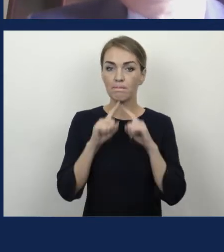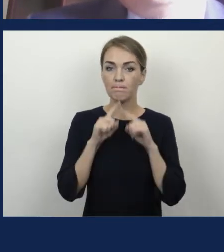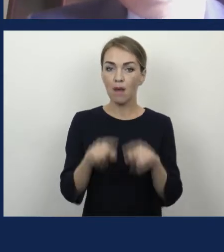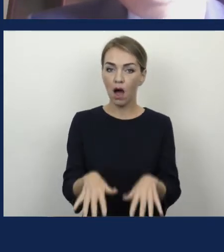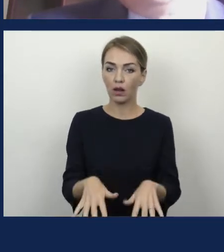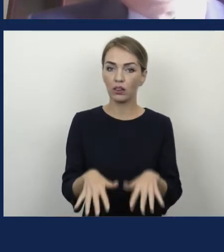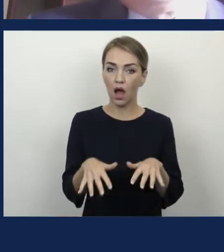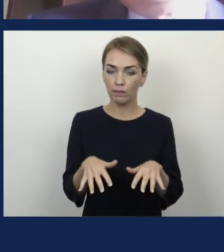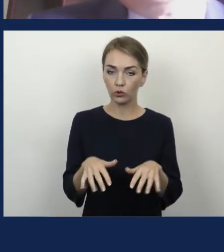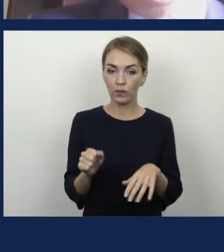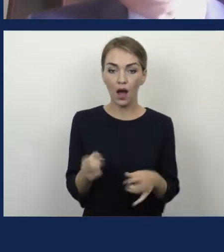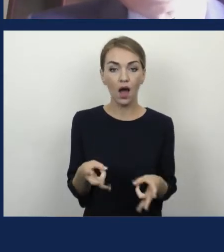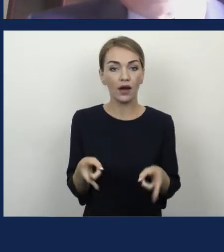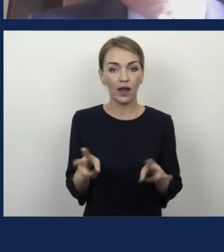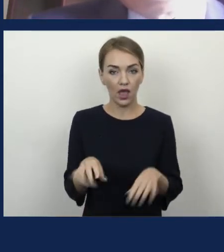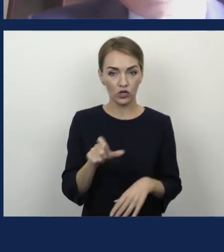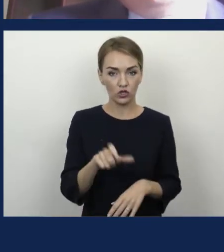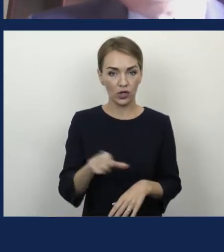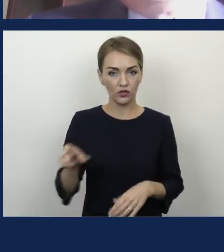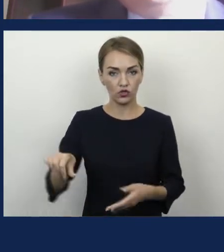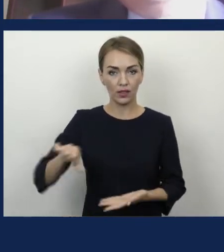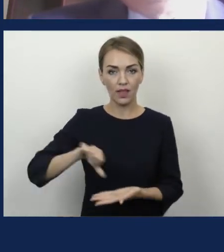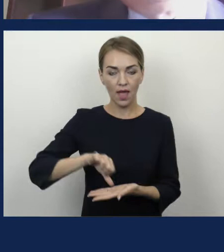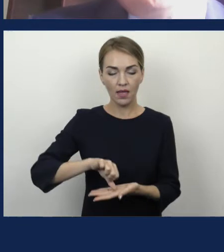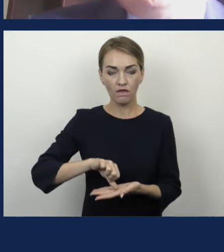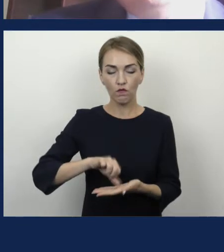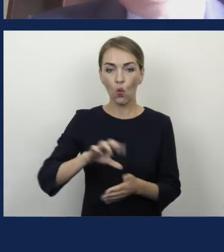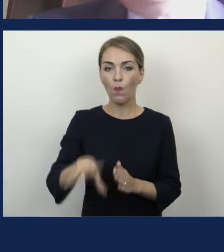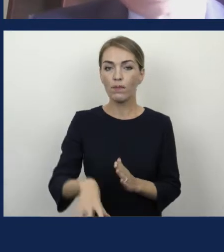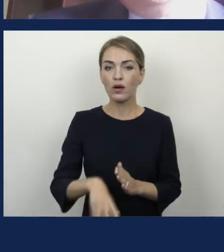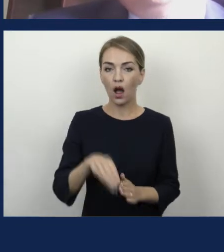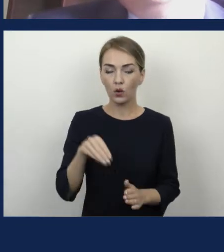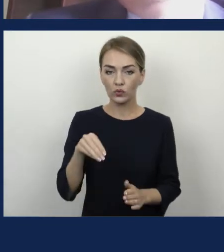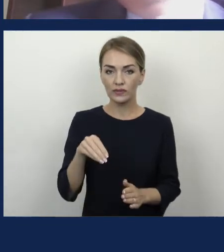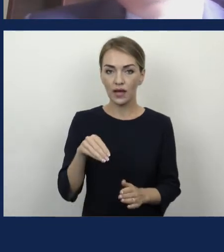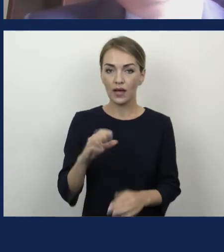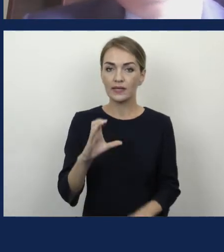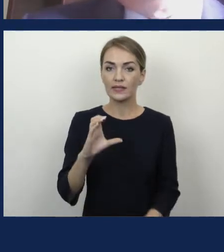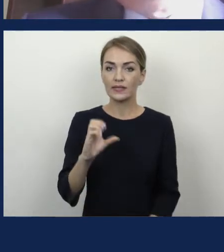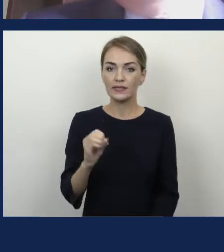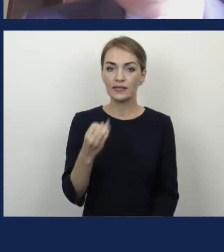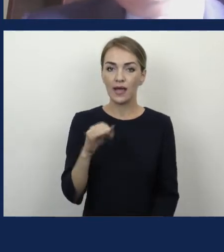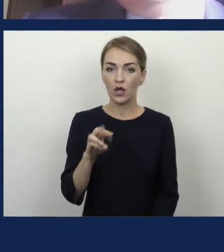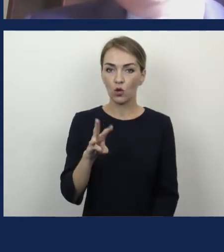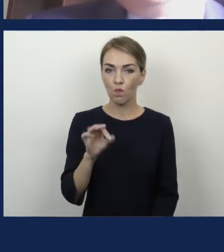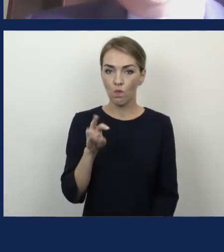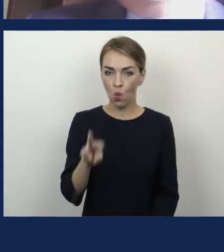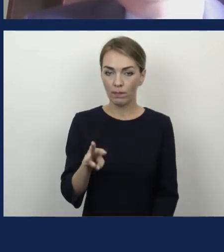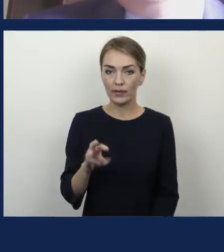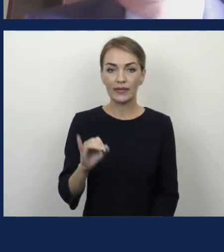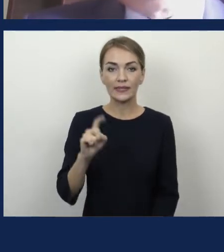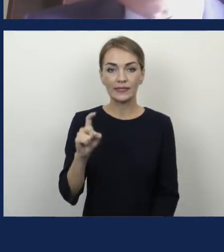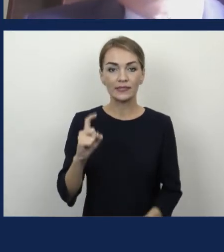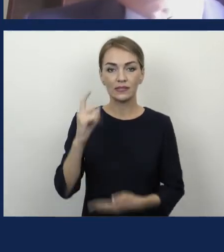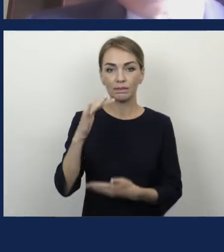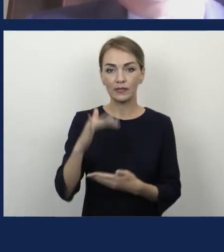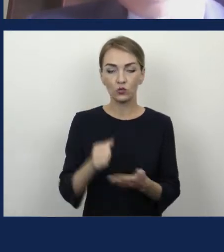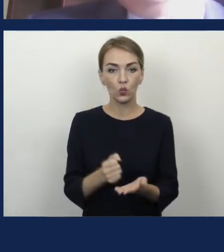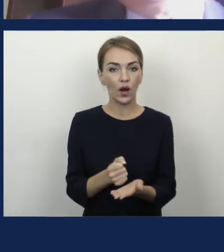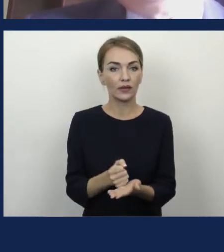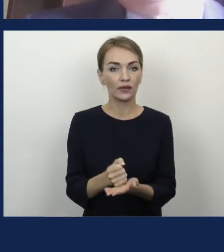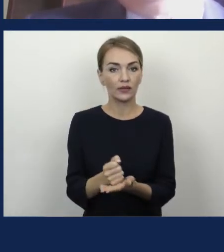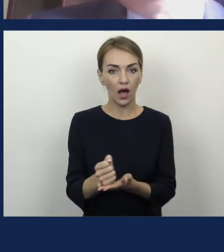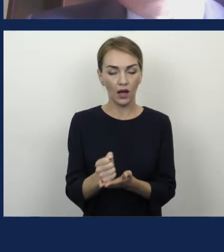rest of its members are chosen by Seimas Parliament, from a list of candidates proposed by